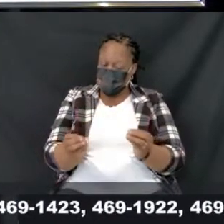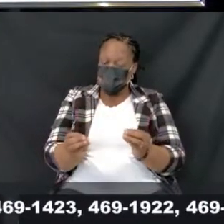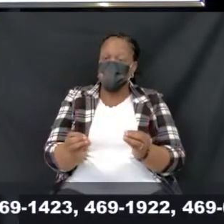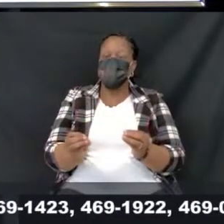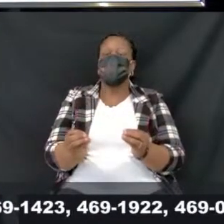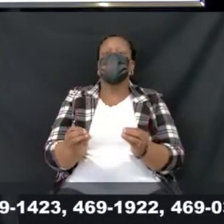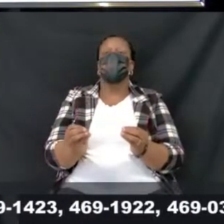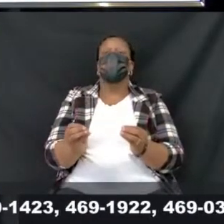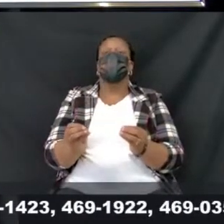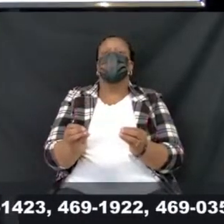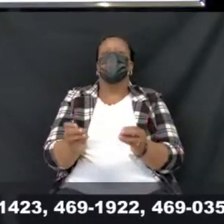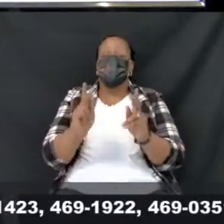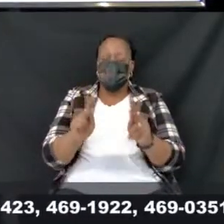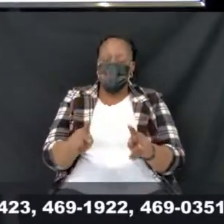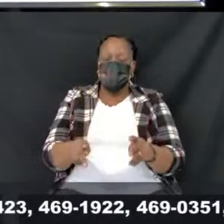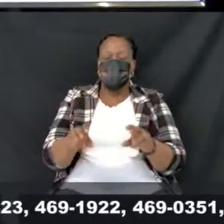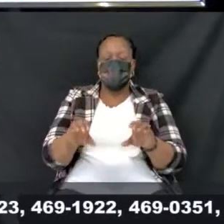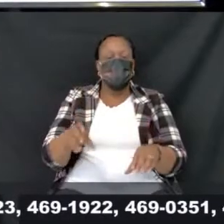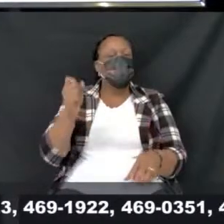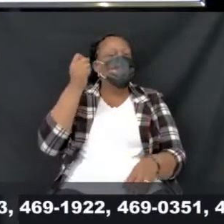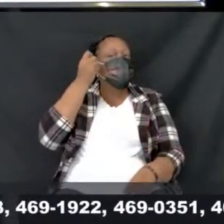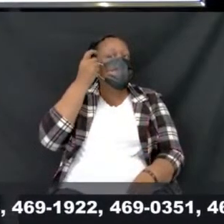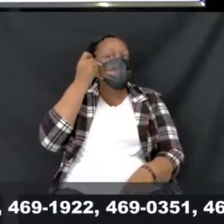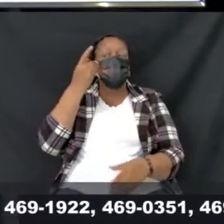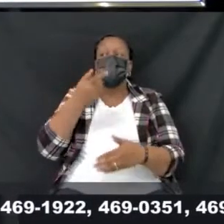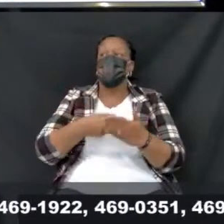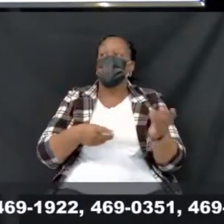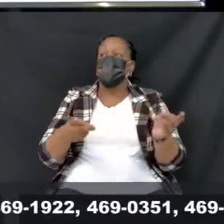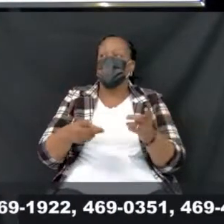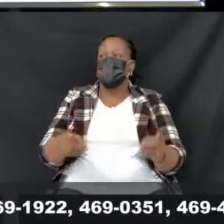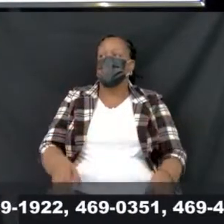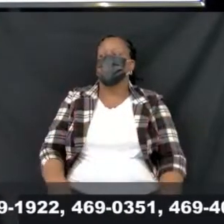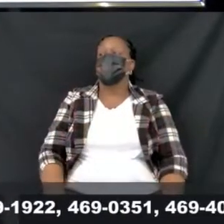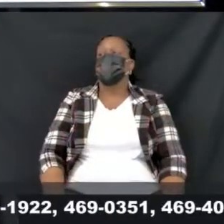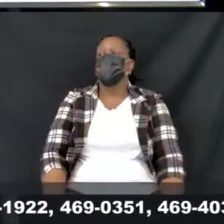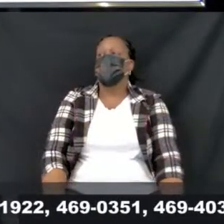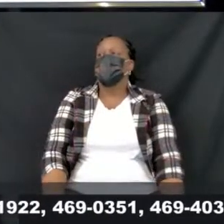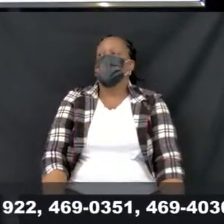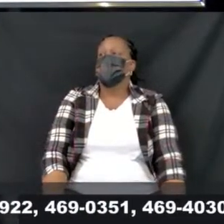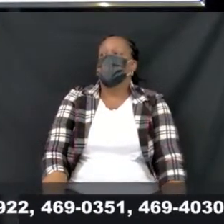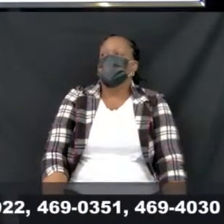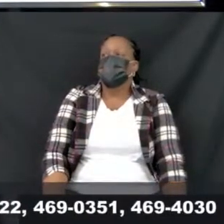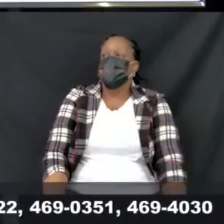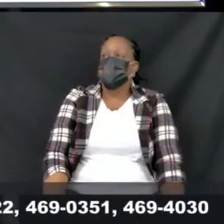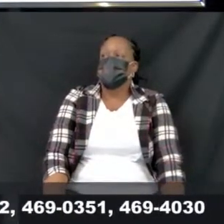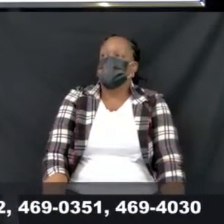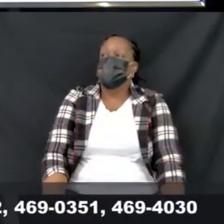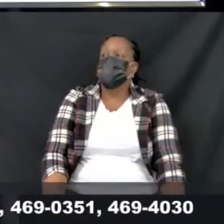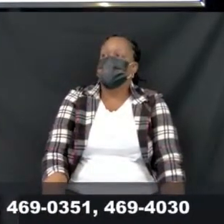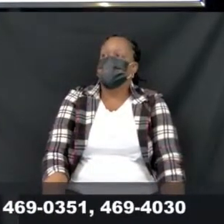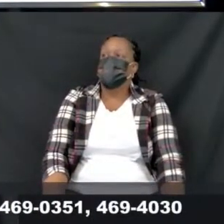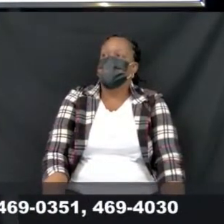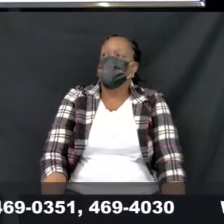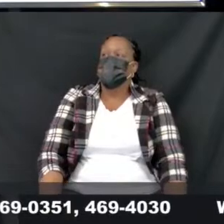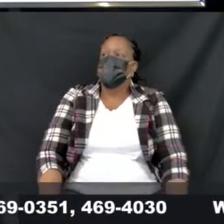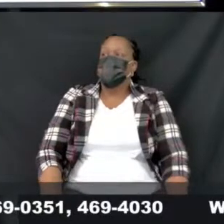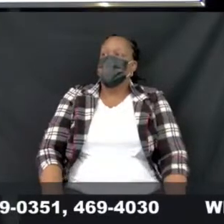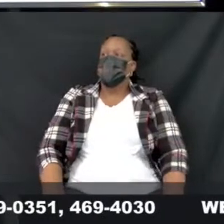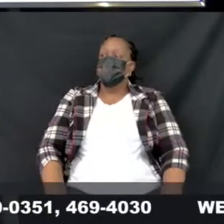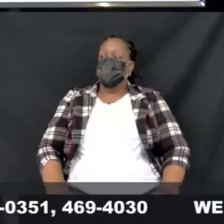information comes, task force, so anybody says, no, the ship is not coming in. It doesn't work that way. It's a